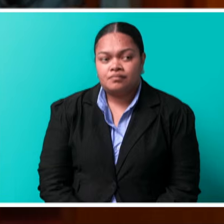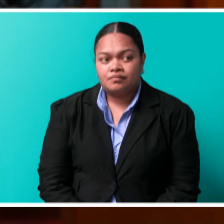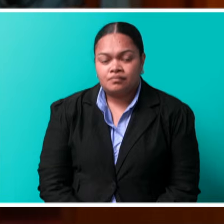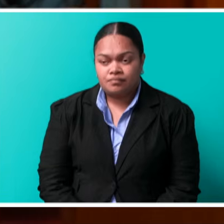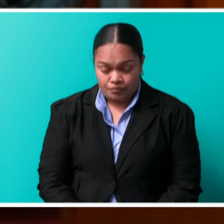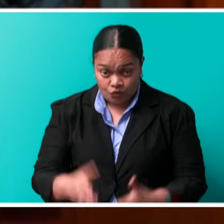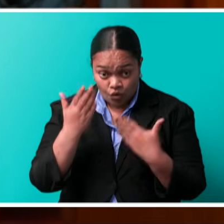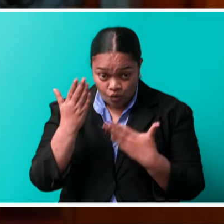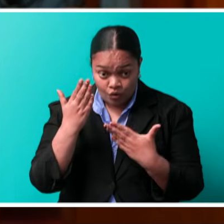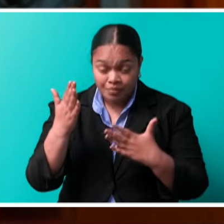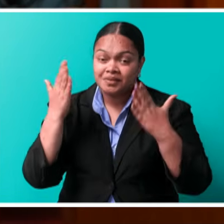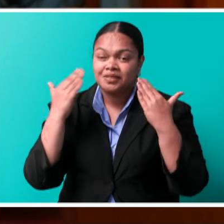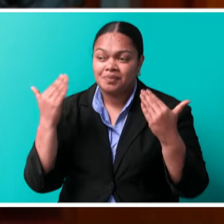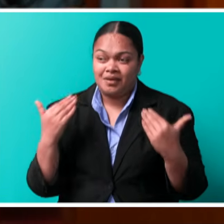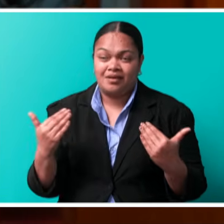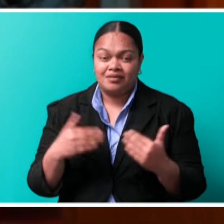Honorable Speaker, sir,